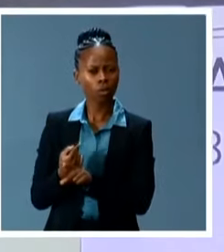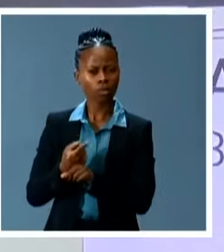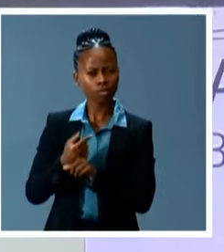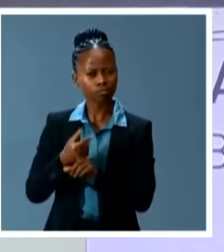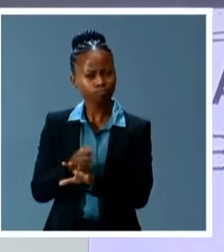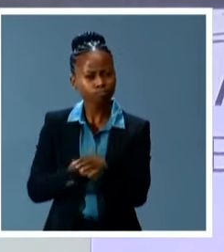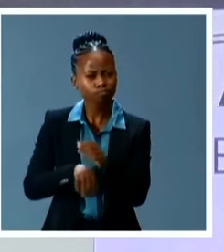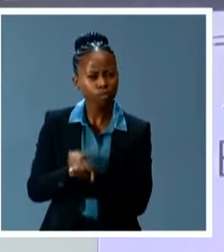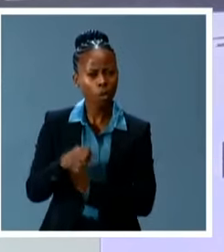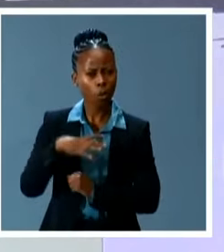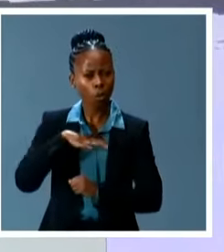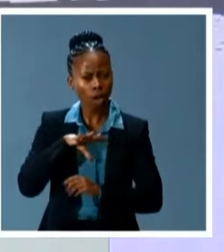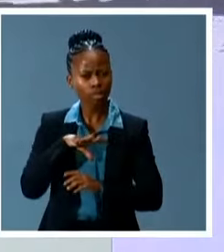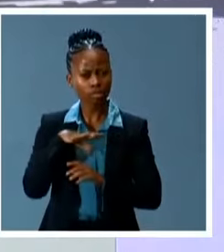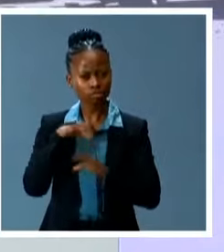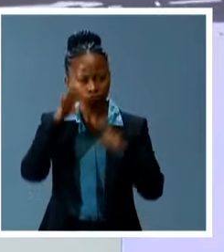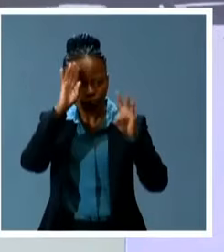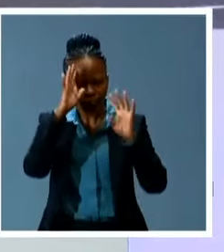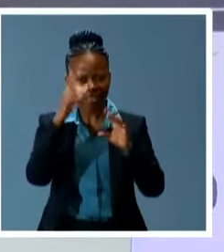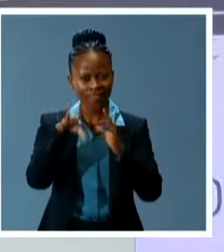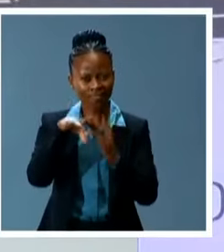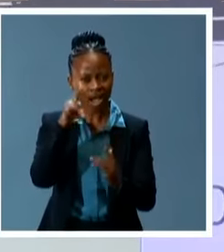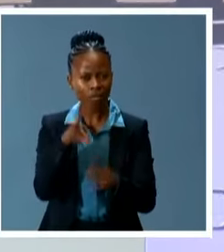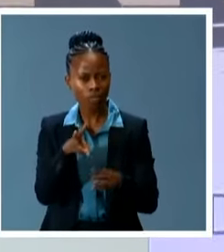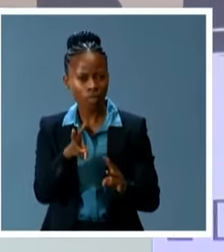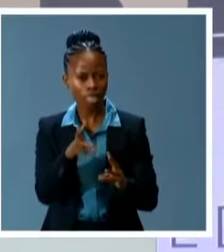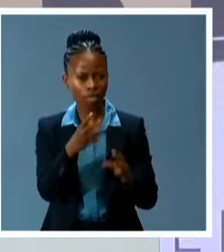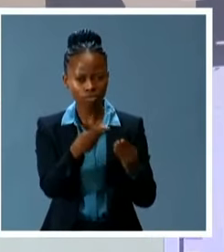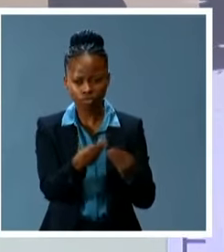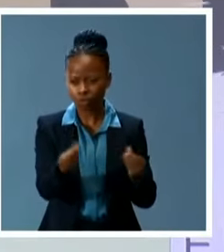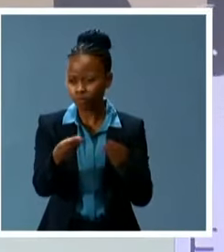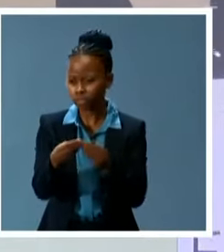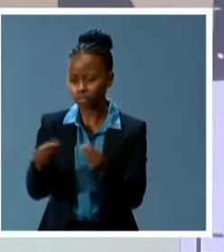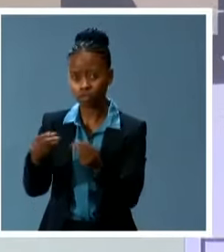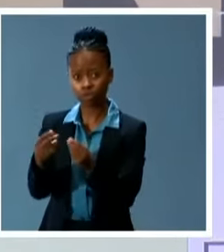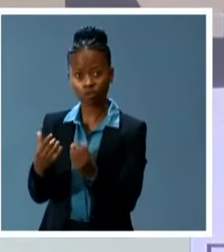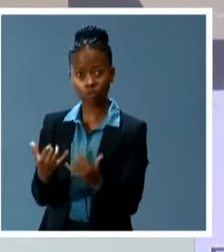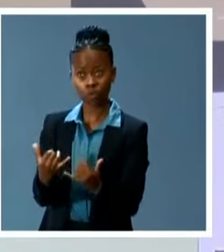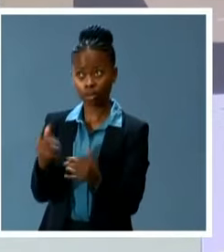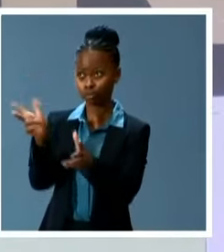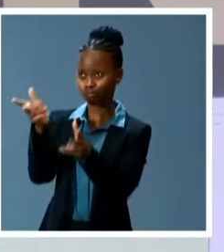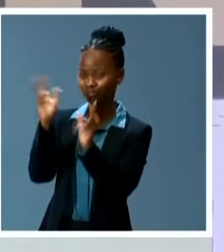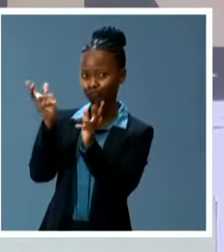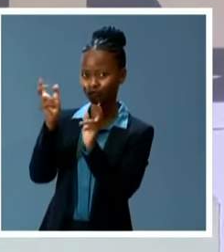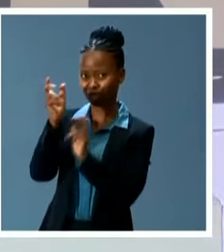find a way. Let us listen to his words to us today.